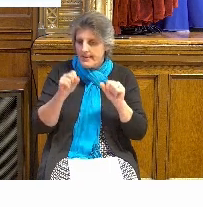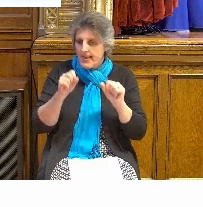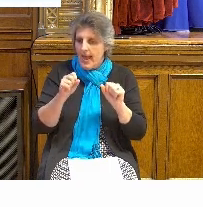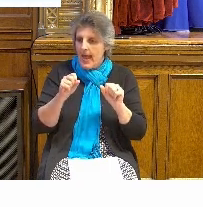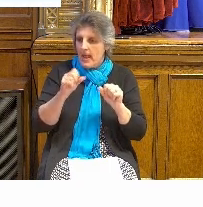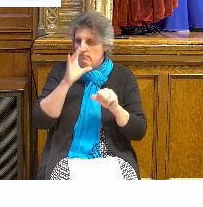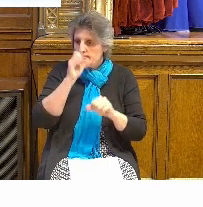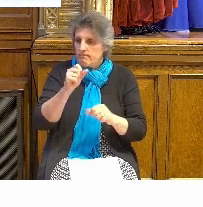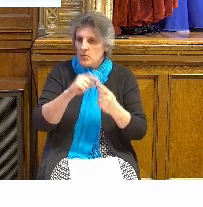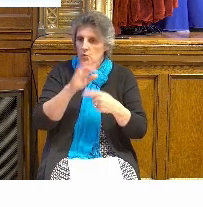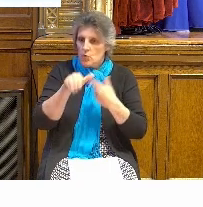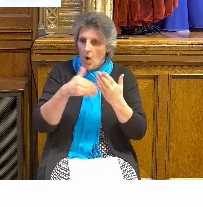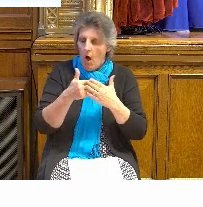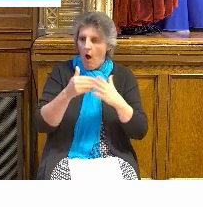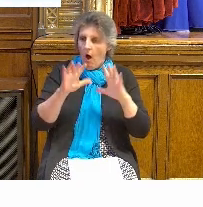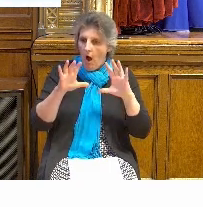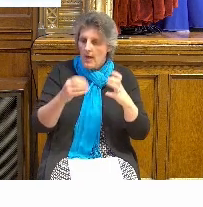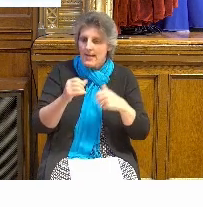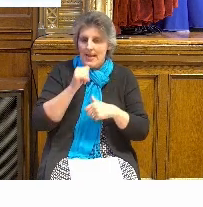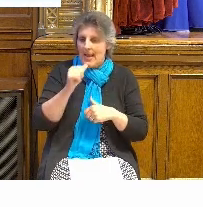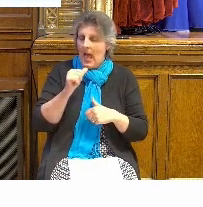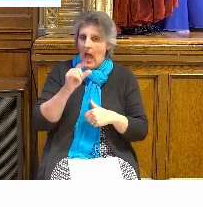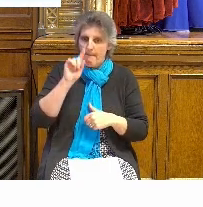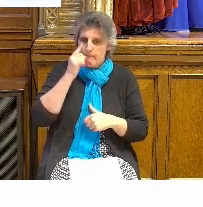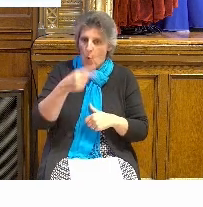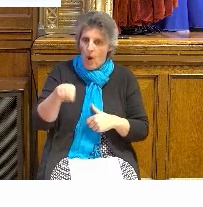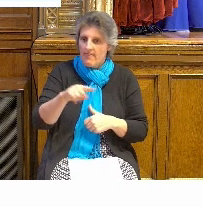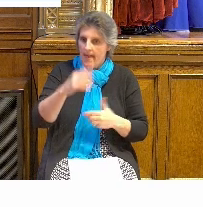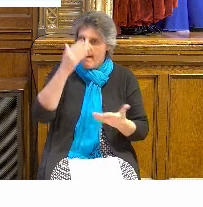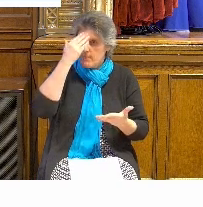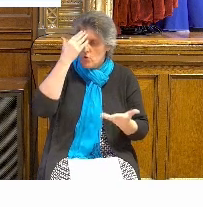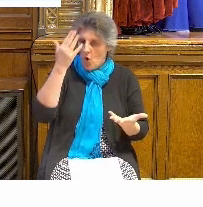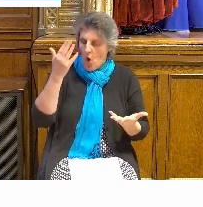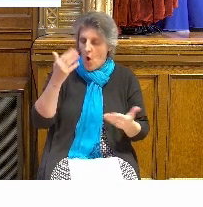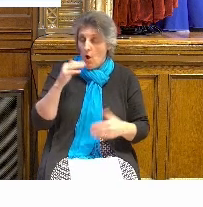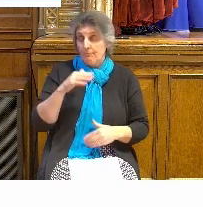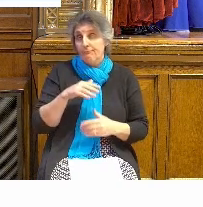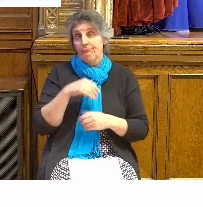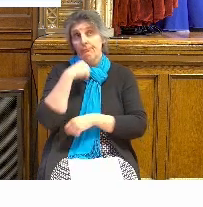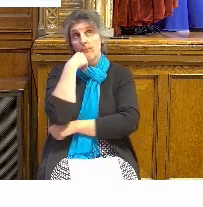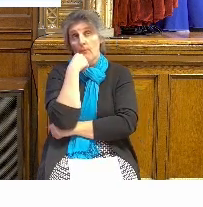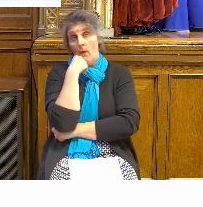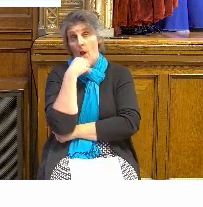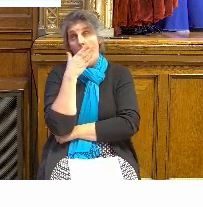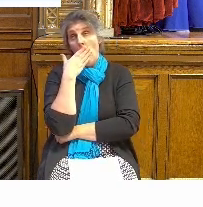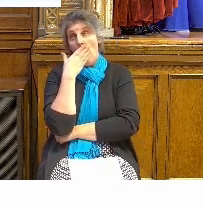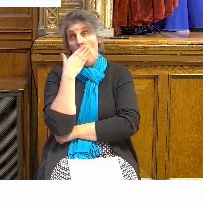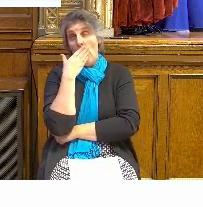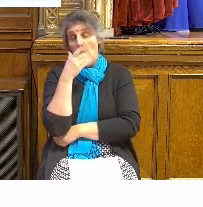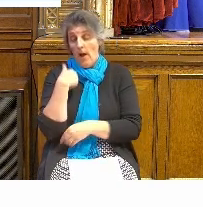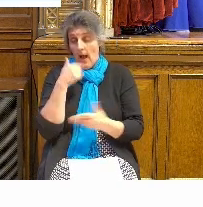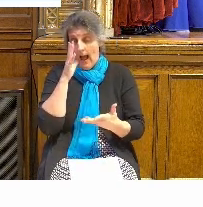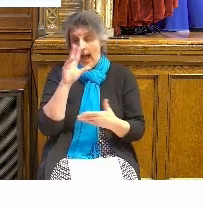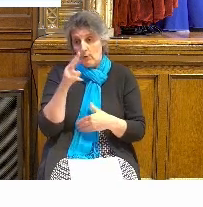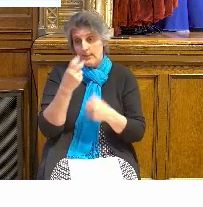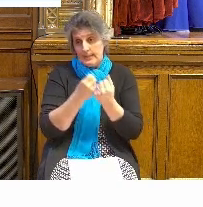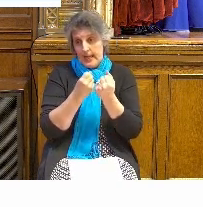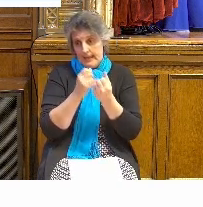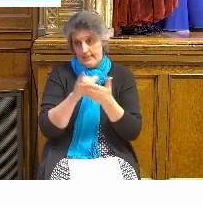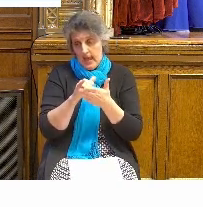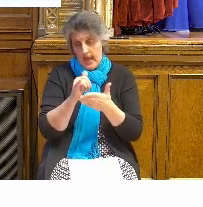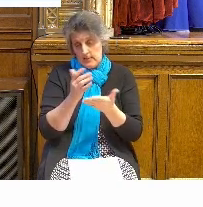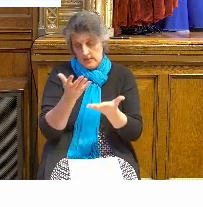appeal to all audiences and not bore them, to yawns, I would second that